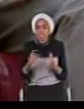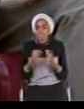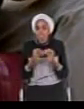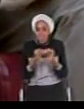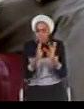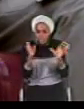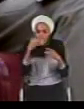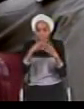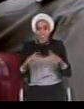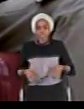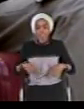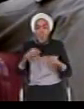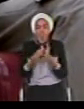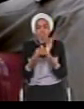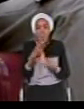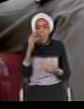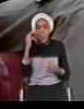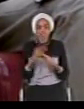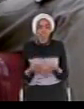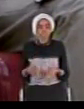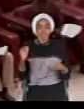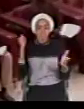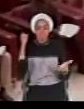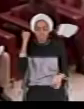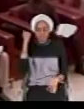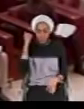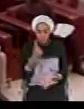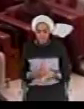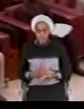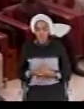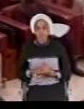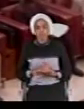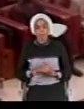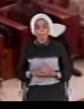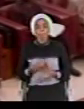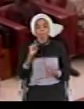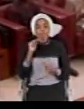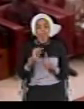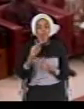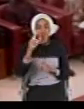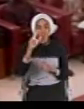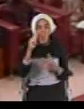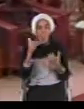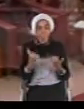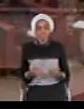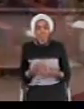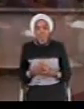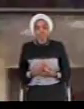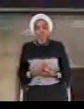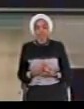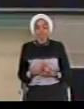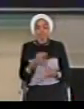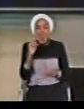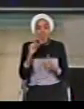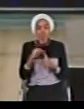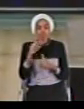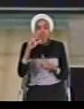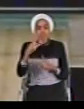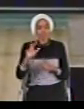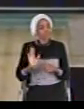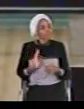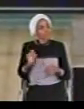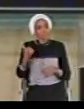Jesus' name. Amen. Amen. Point number 3 now. In point number 3,